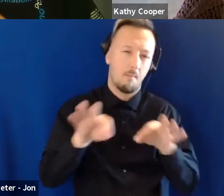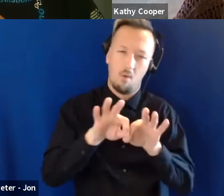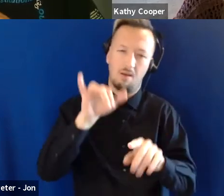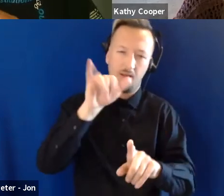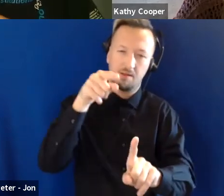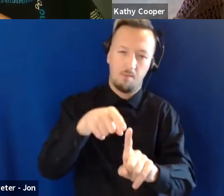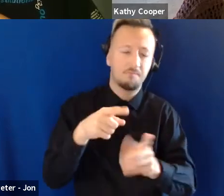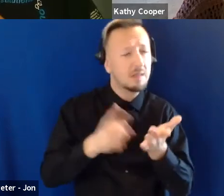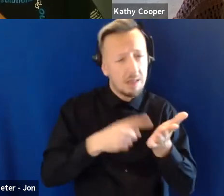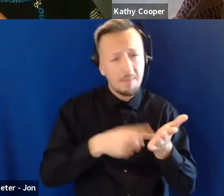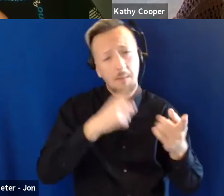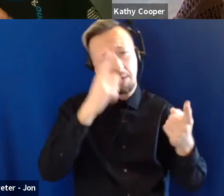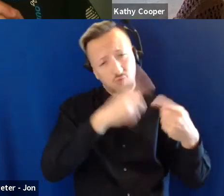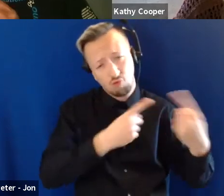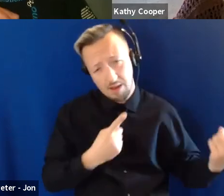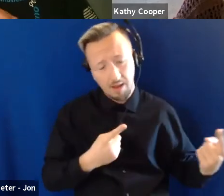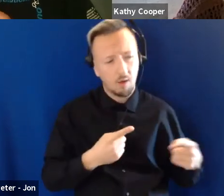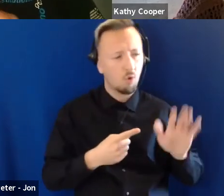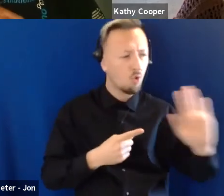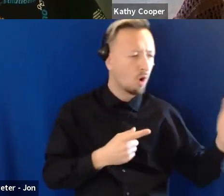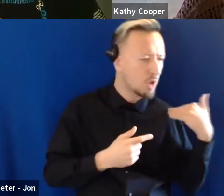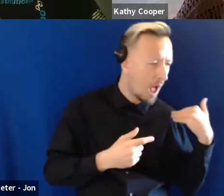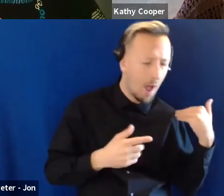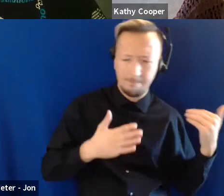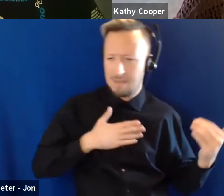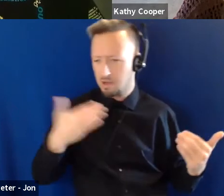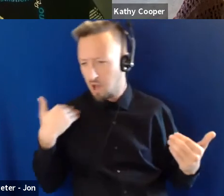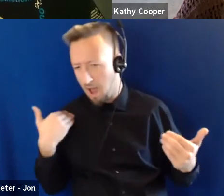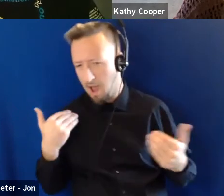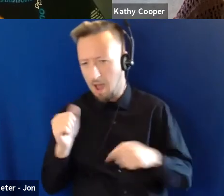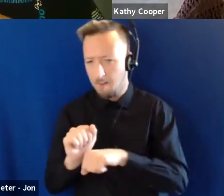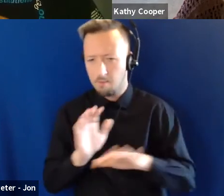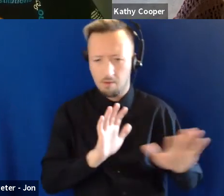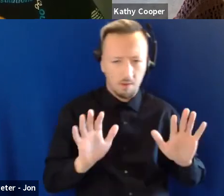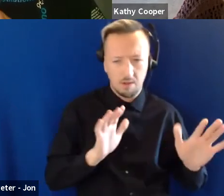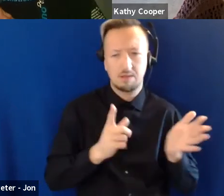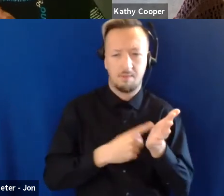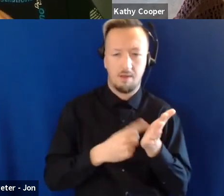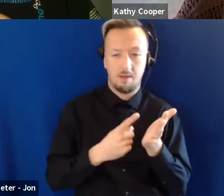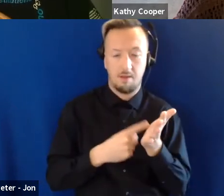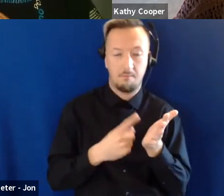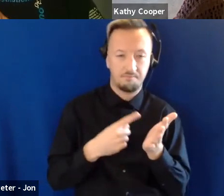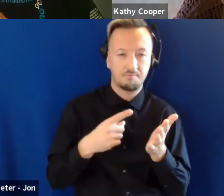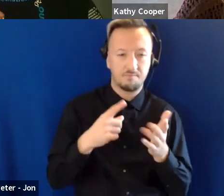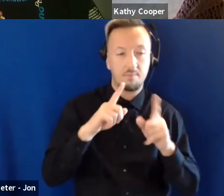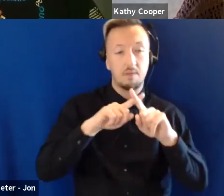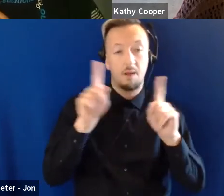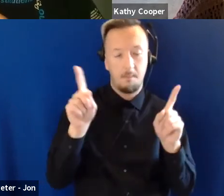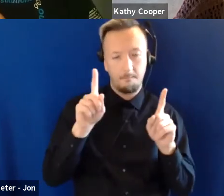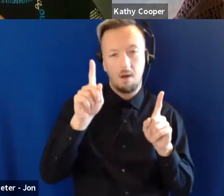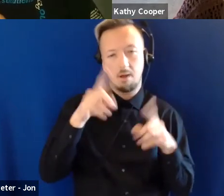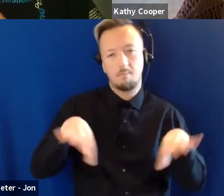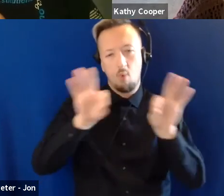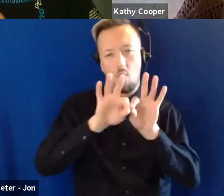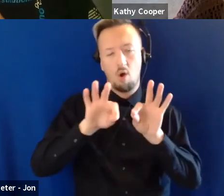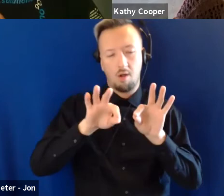may be disagreements about whose job it is to do what, we all have to make sure that we're at the outset all agreeing